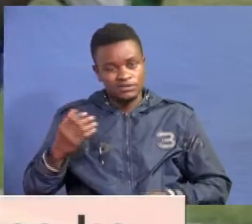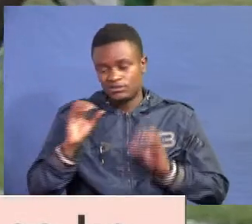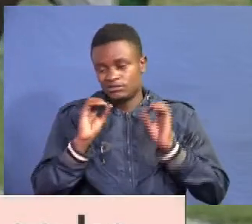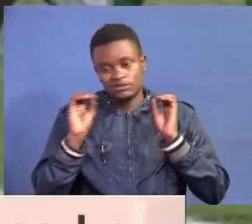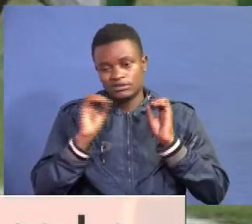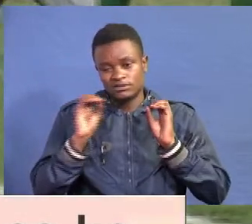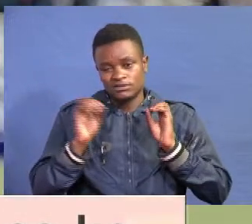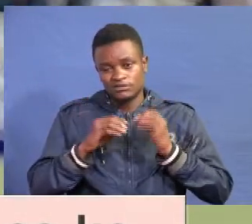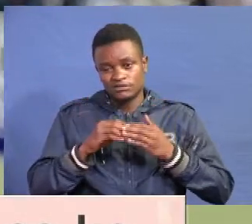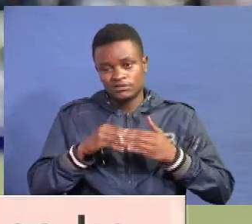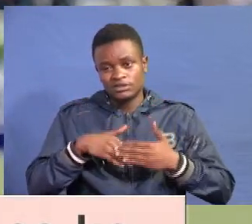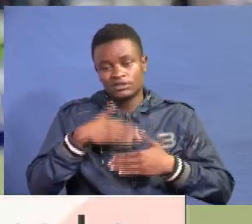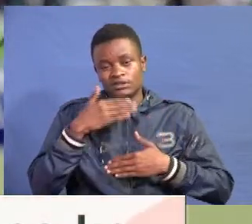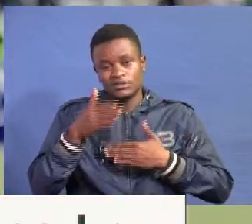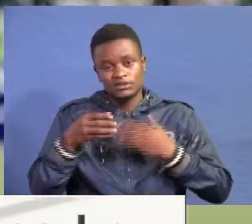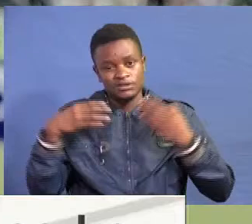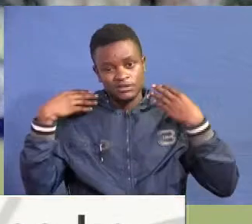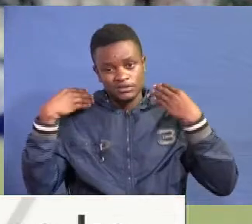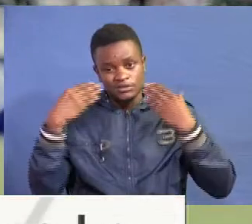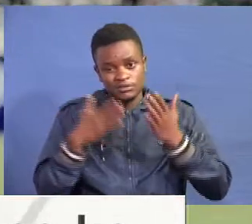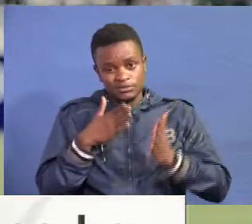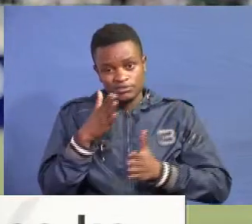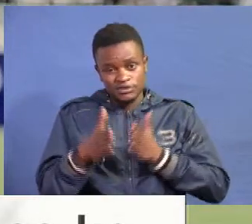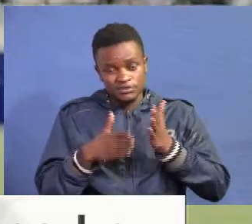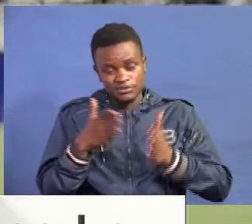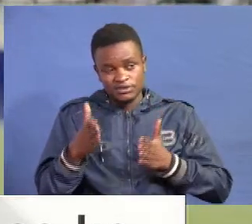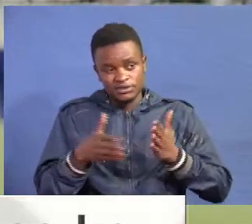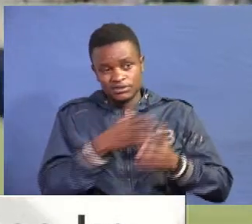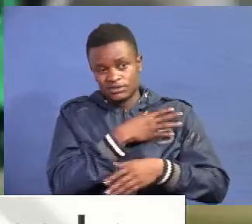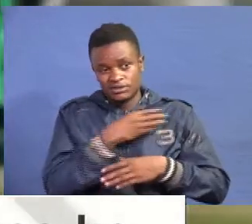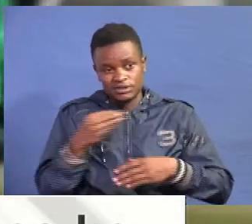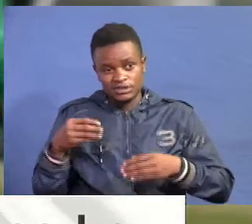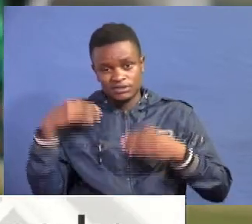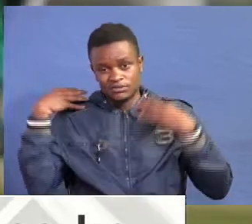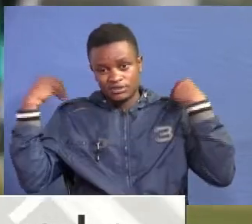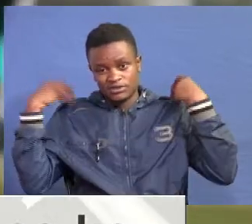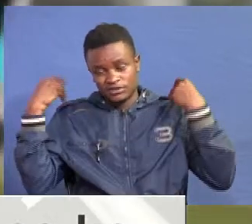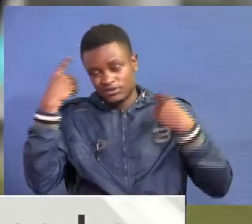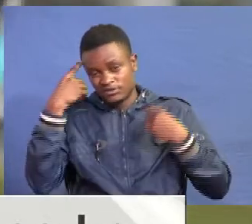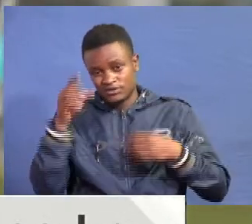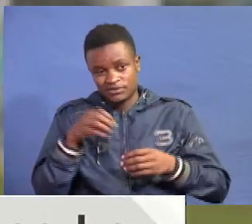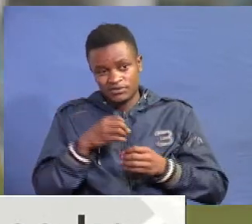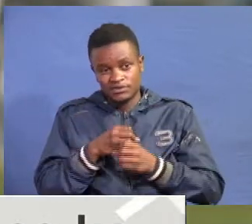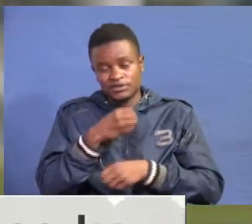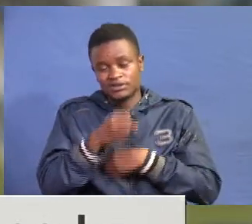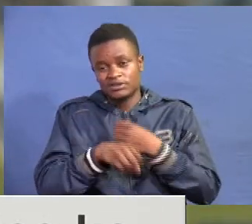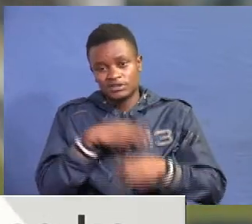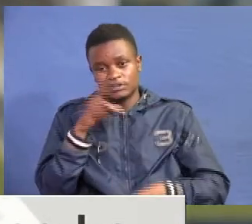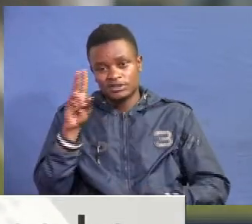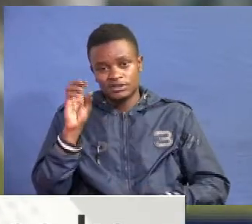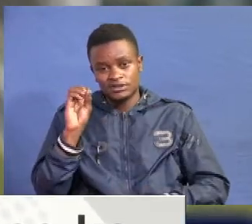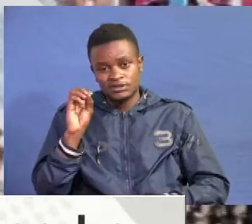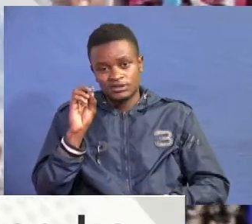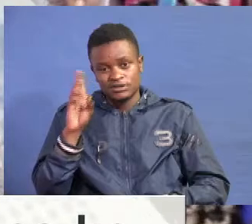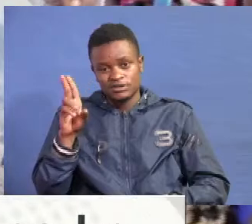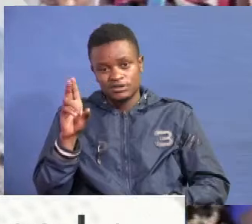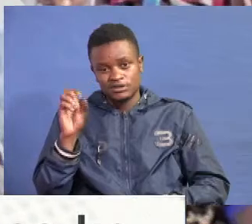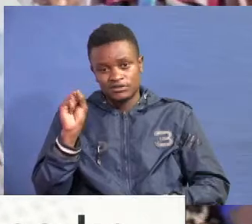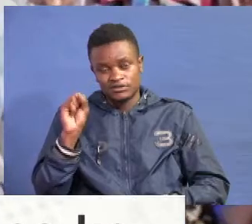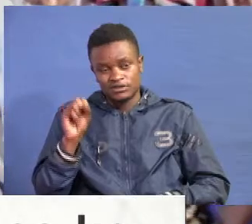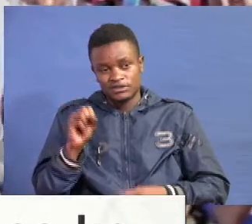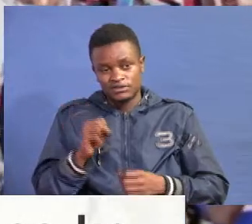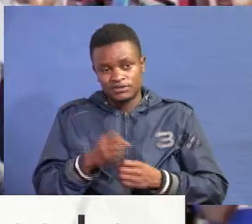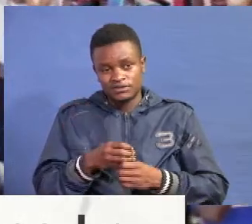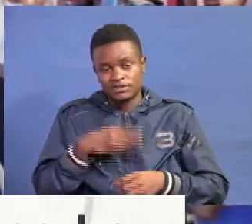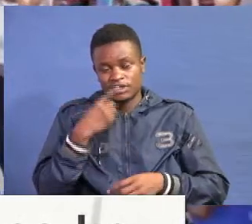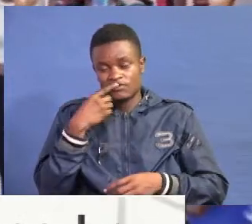of the 2025 African Nation Champions (CHAN), for which it is a designated competition venue. CAF had proposed